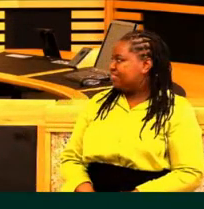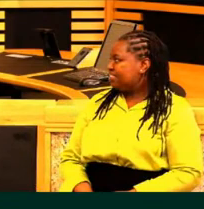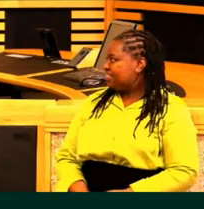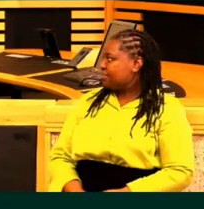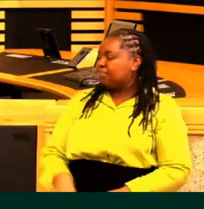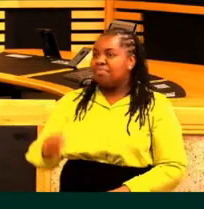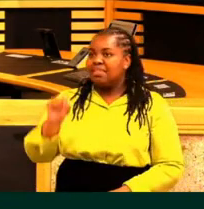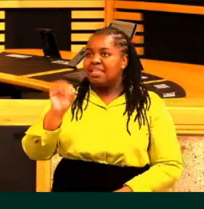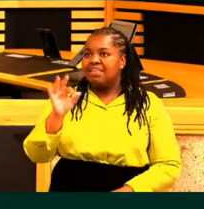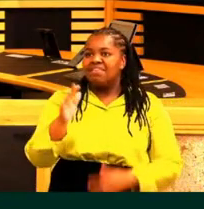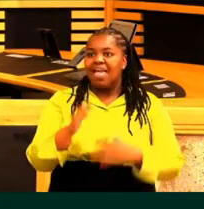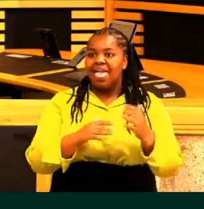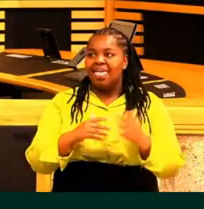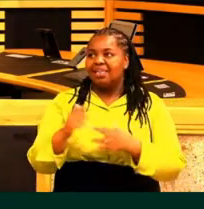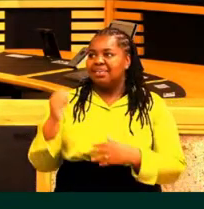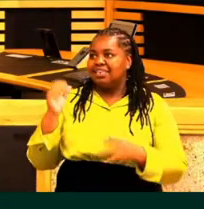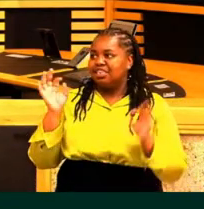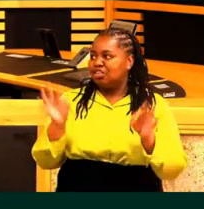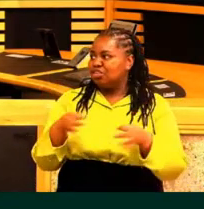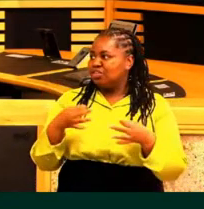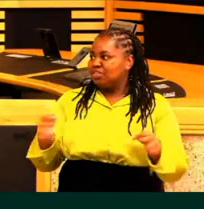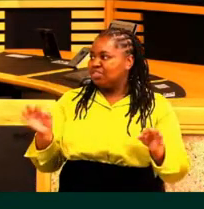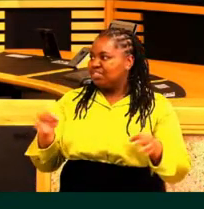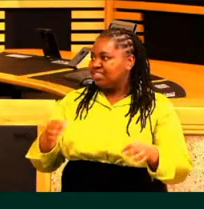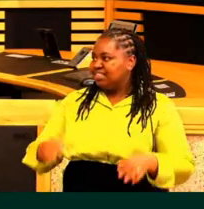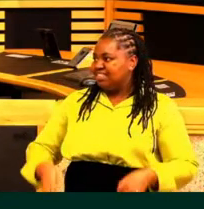if there is any song or